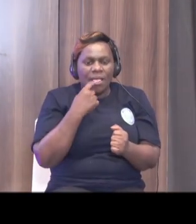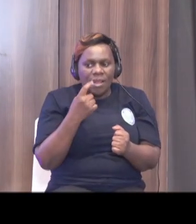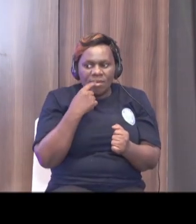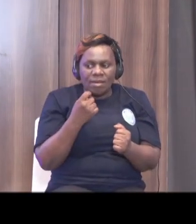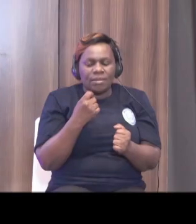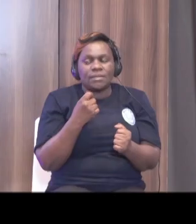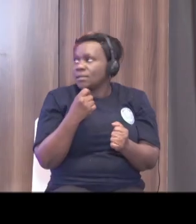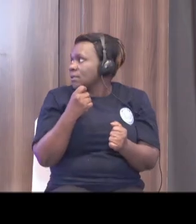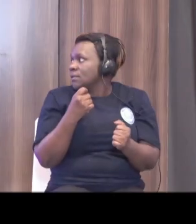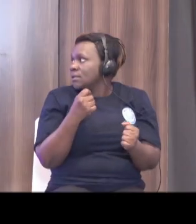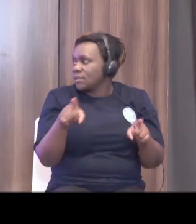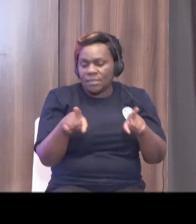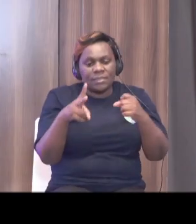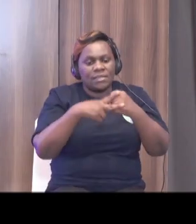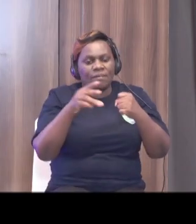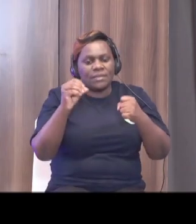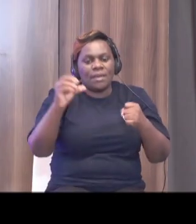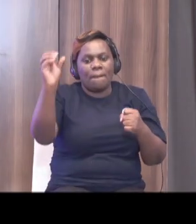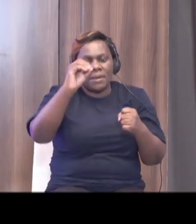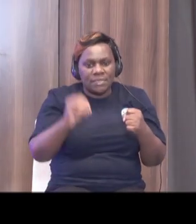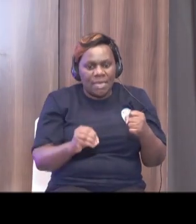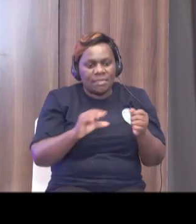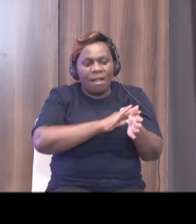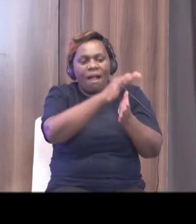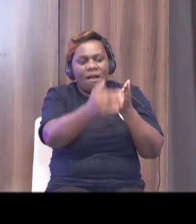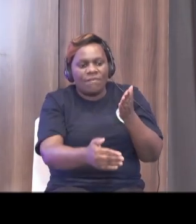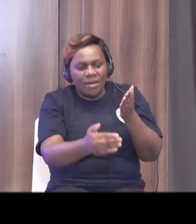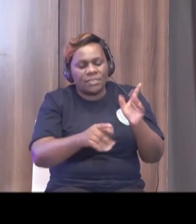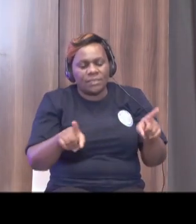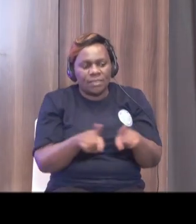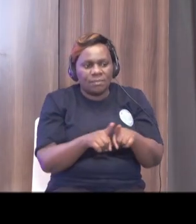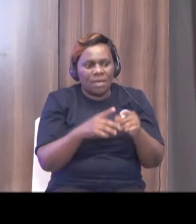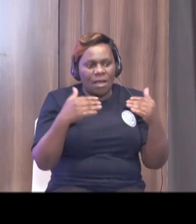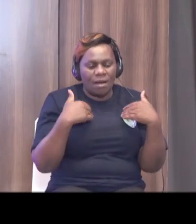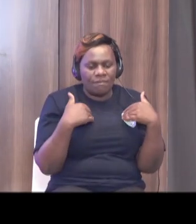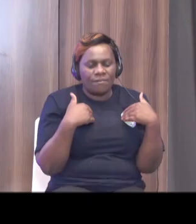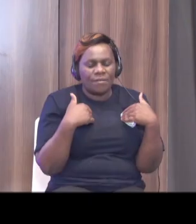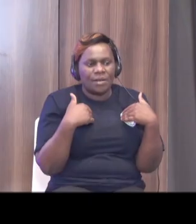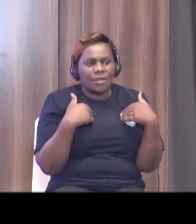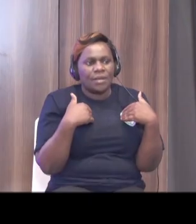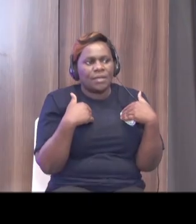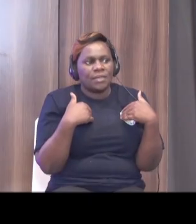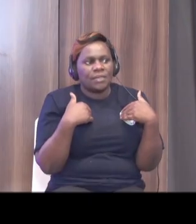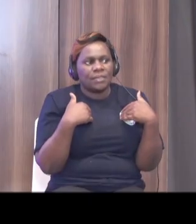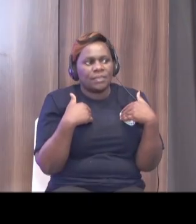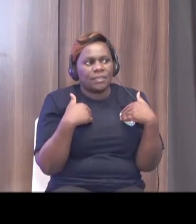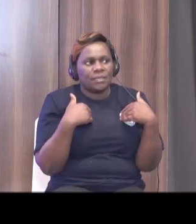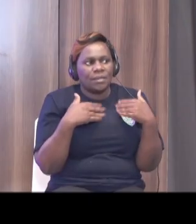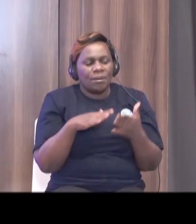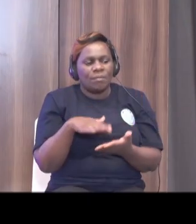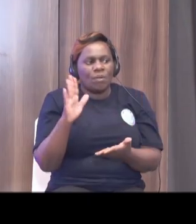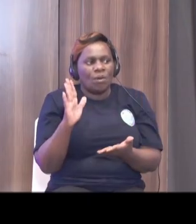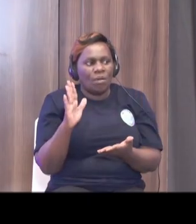under 70% of coverage, and in green you have some in the most